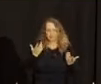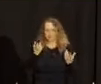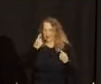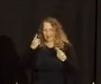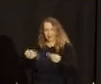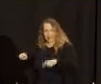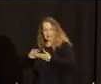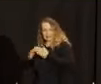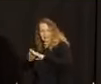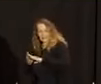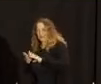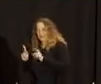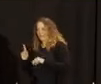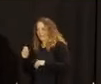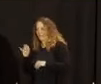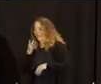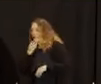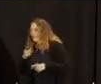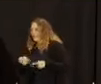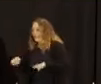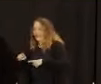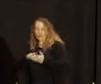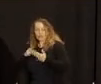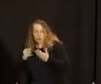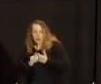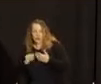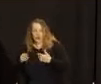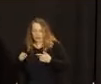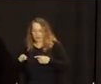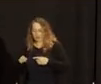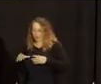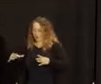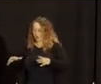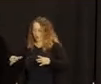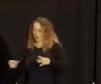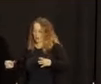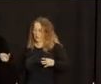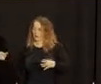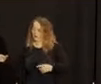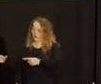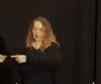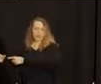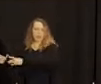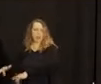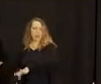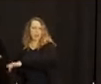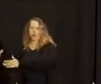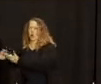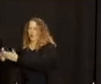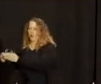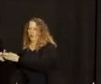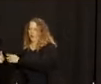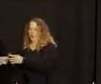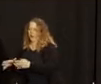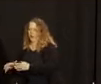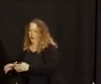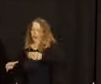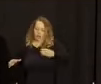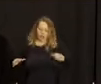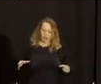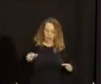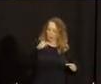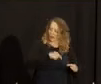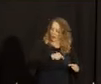are our programs for individuals who live in rural communities. These are our programs